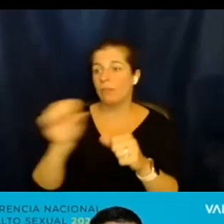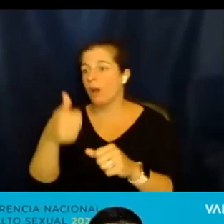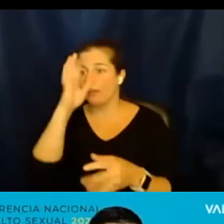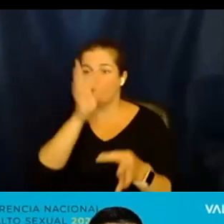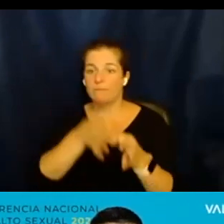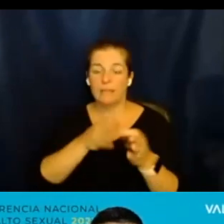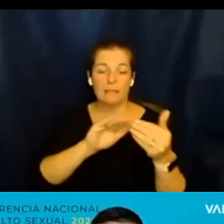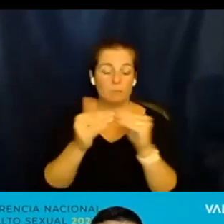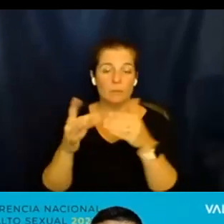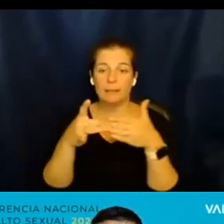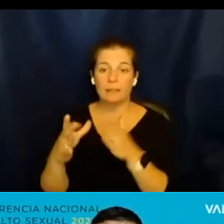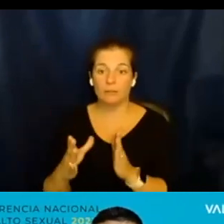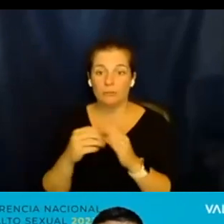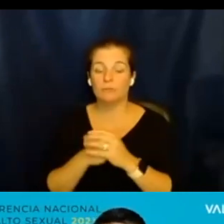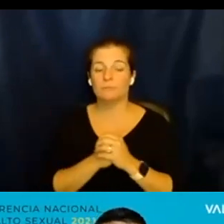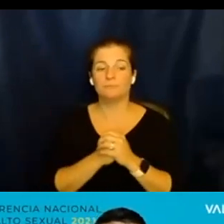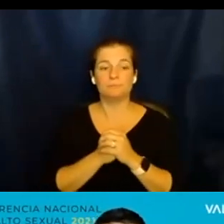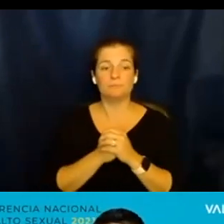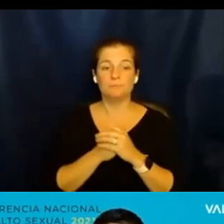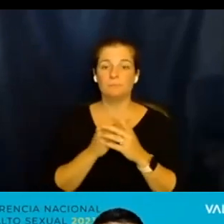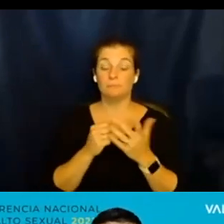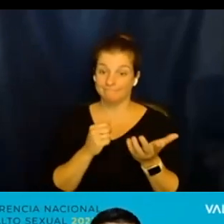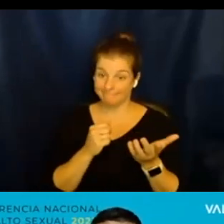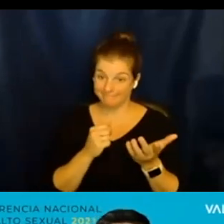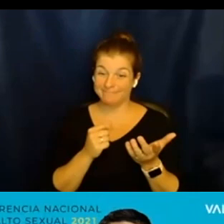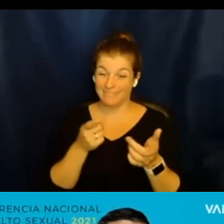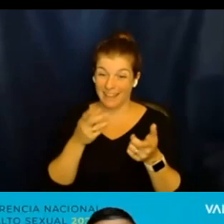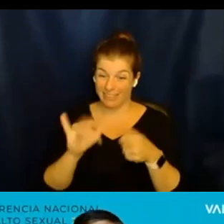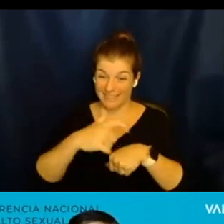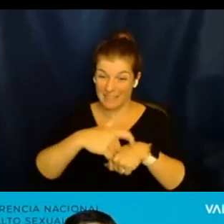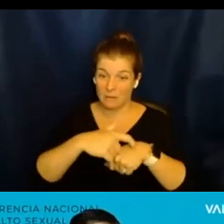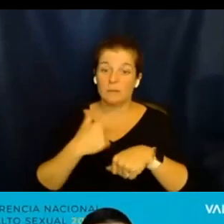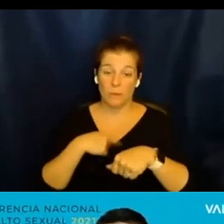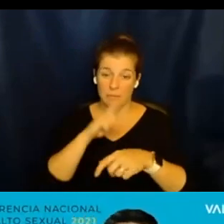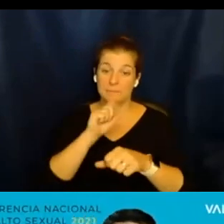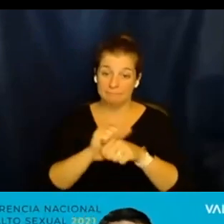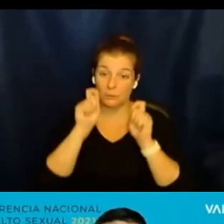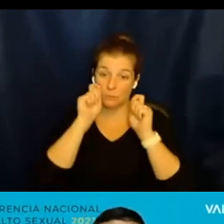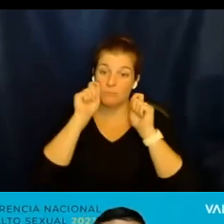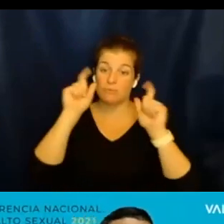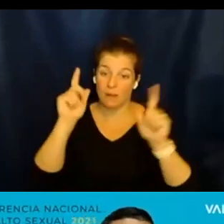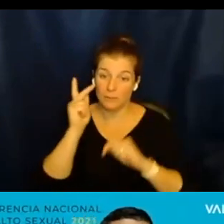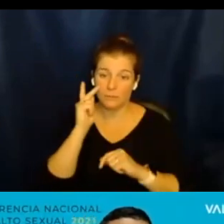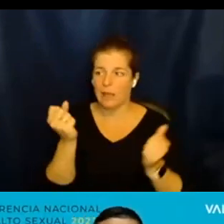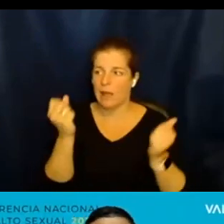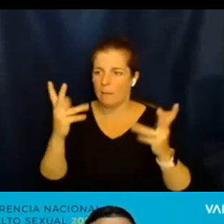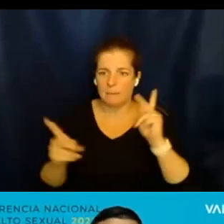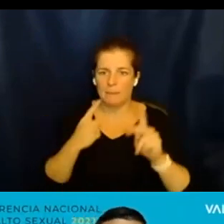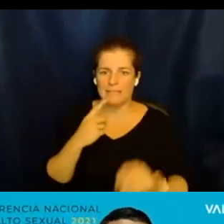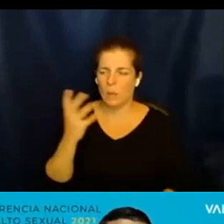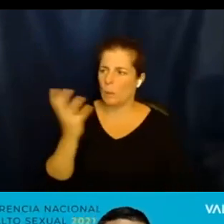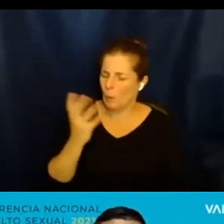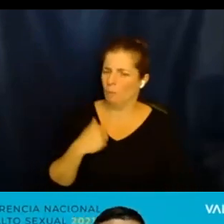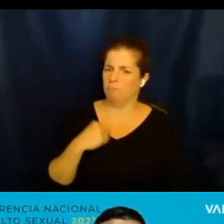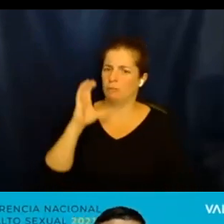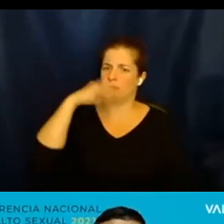leaders. We were surprised to see how many people will say, how strange a